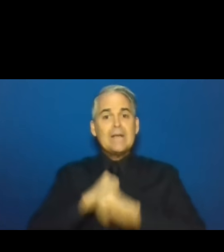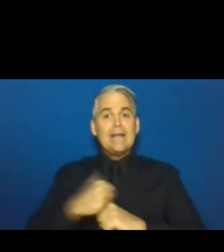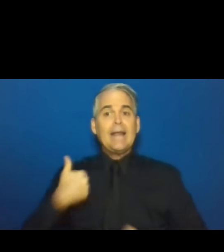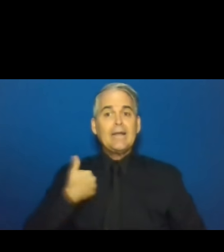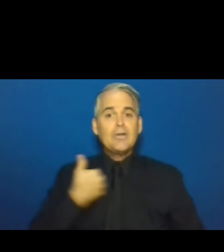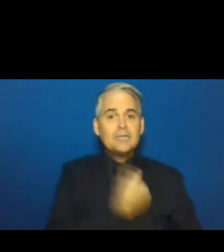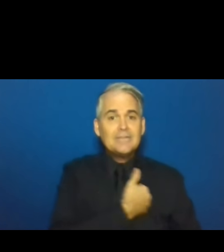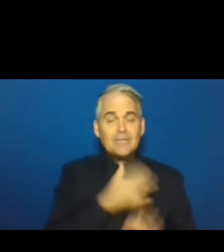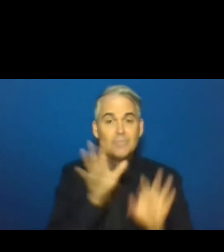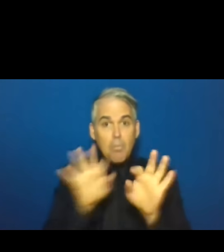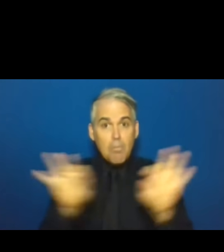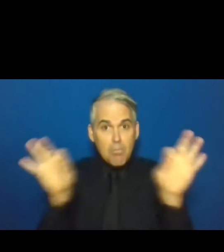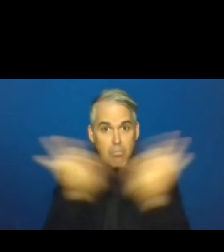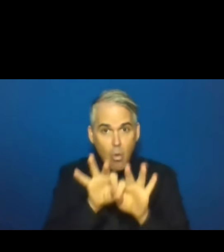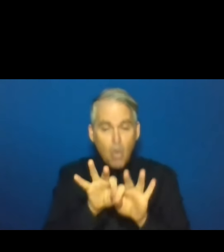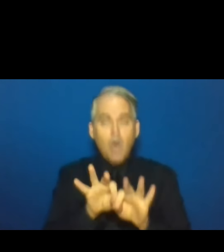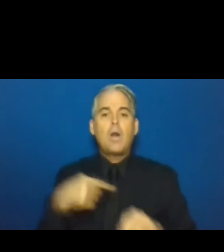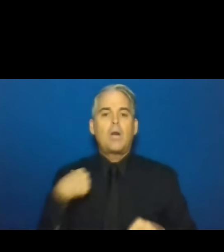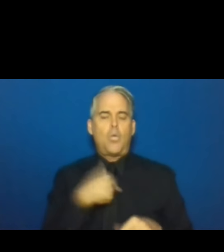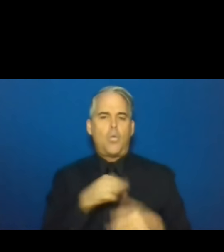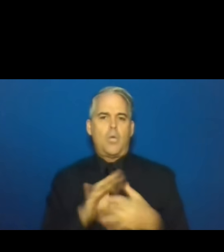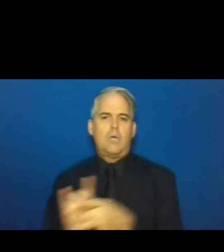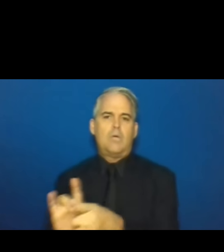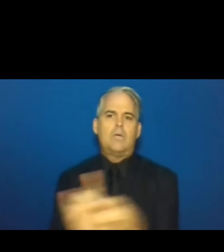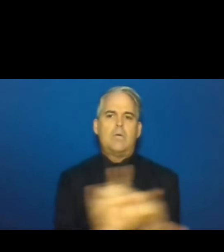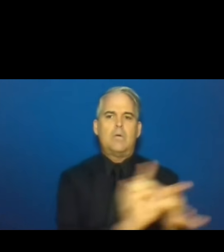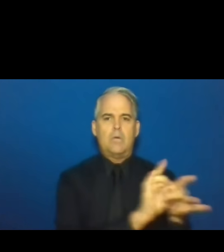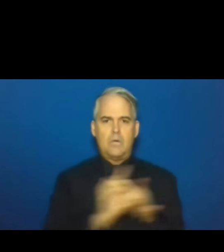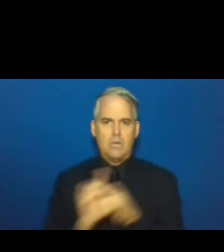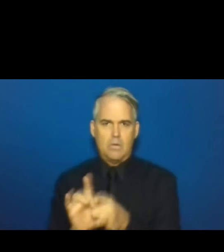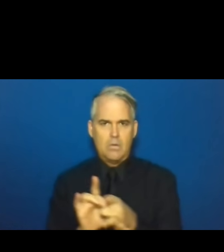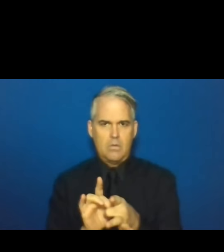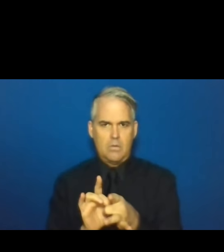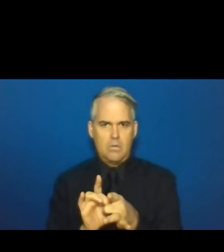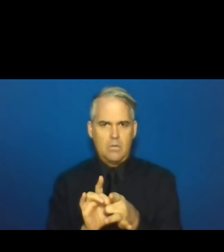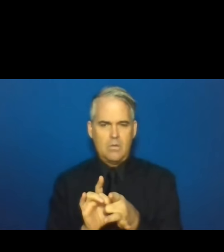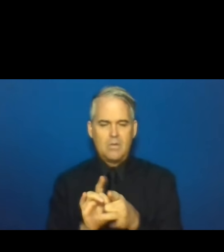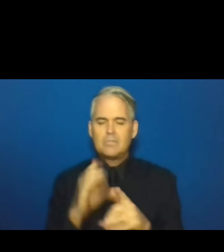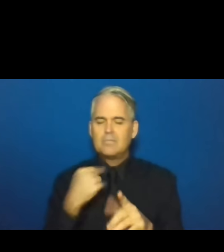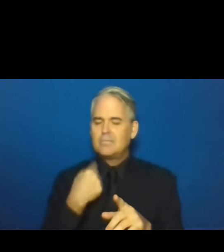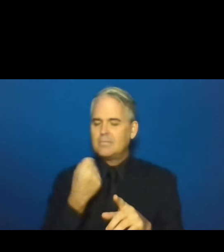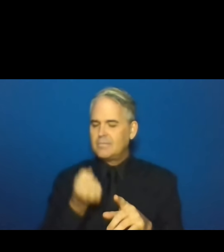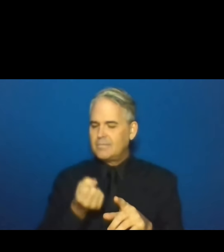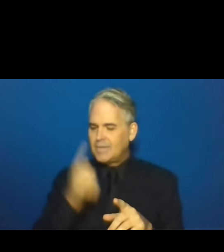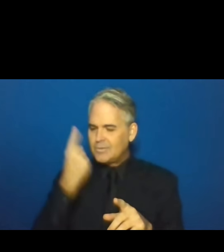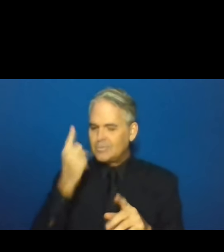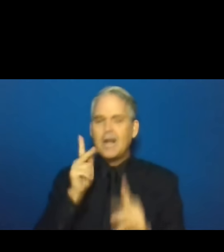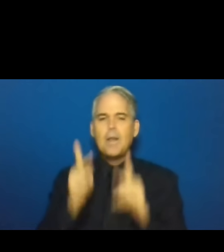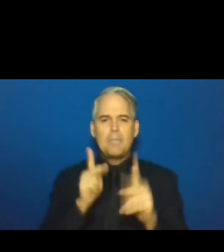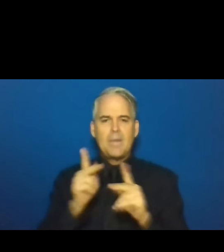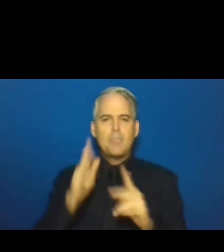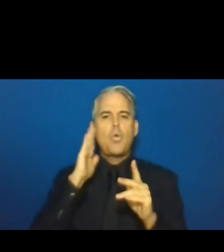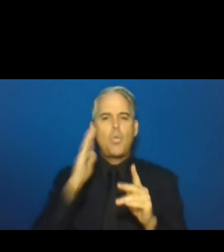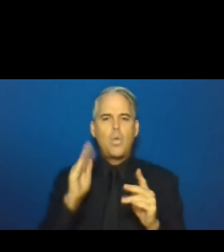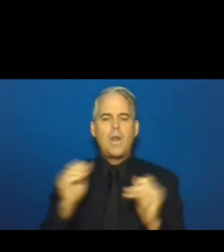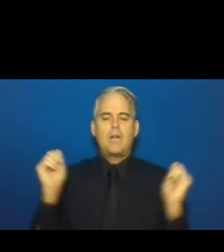together and everybody does their little part. I understand that people are going to get together, but shorten your